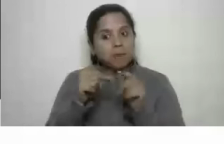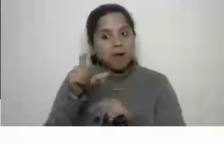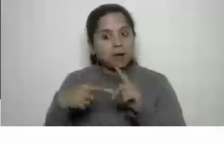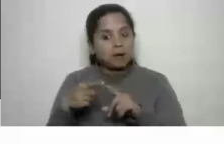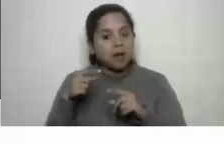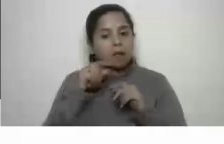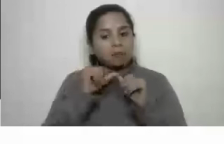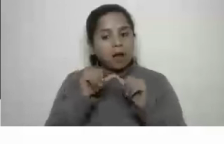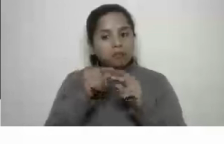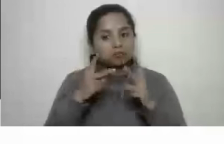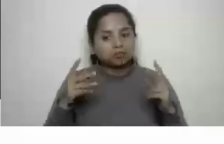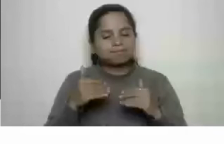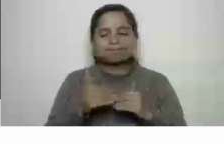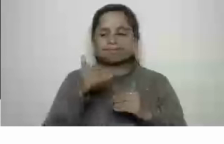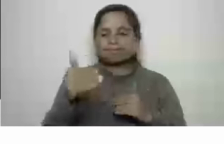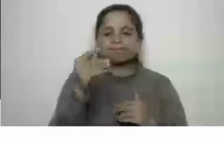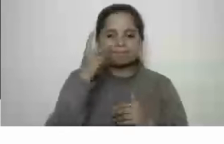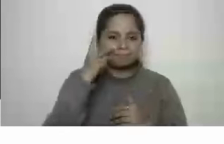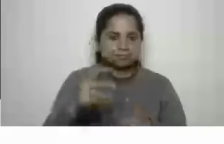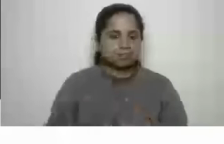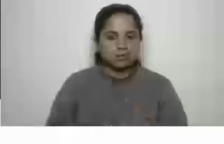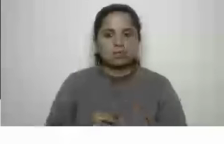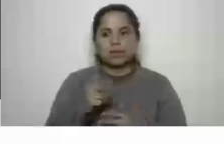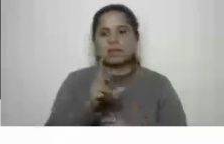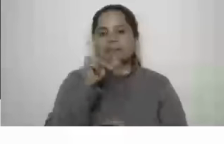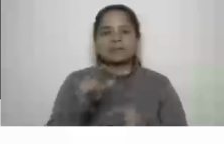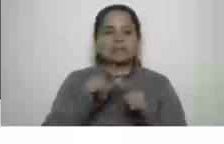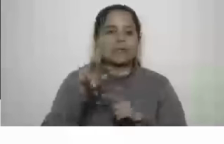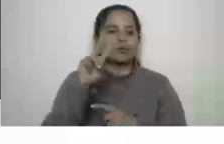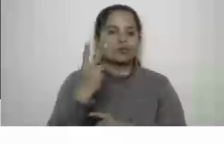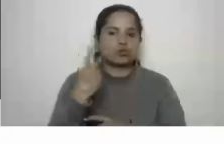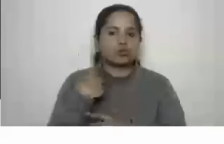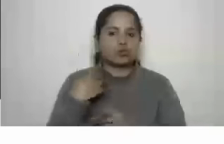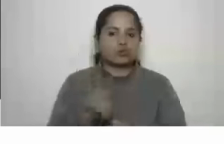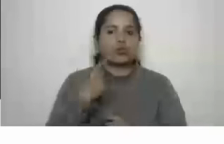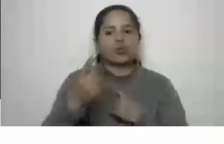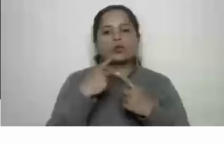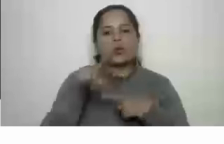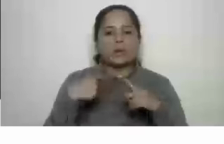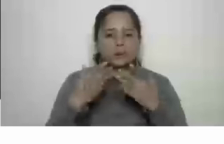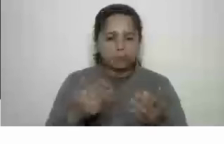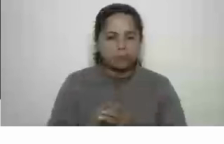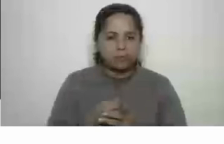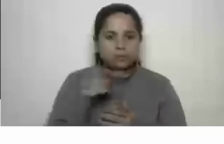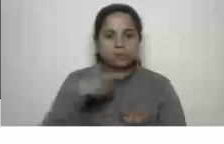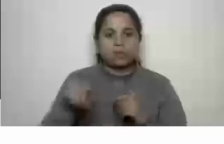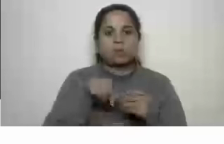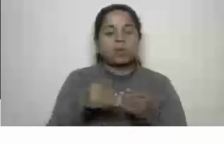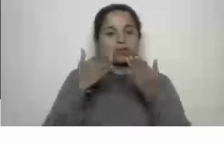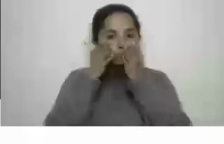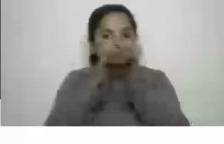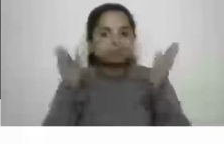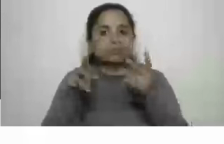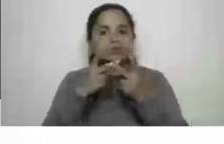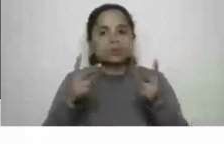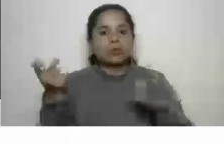So let's move ahead. And yeah, this is the second step I want to speak about. That is leveraging the multilingual